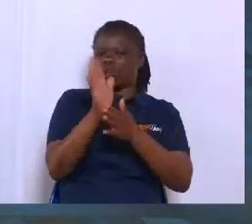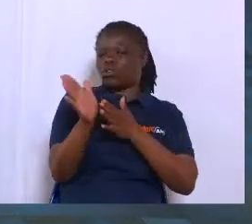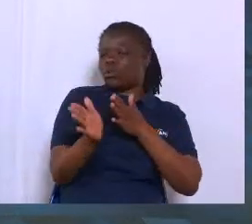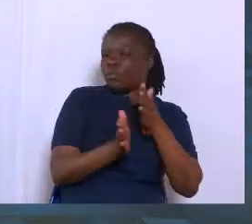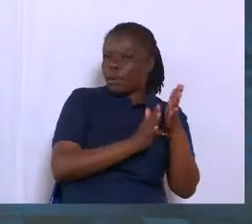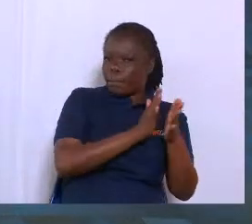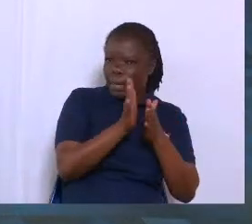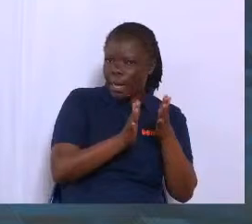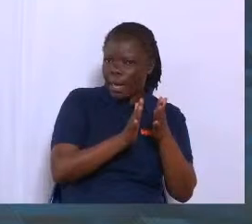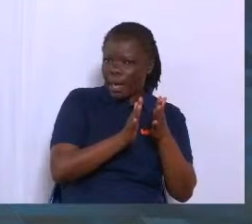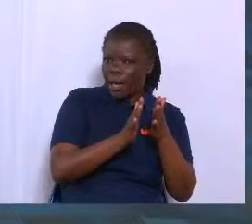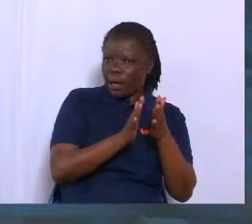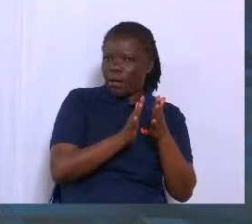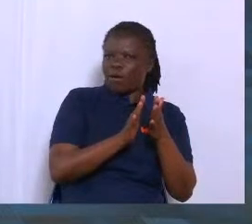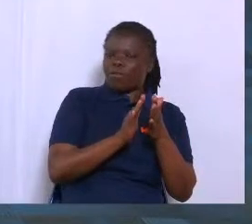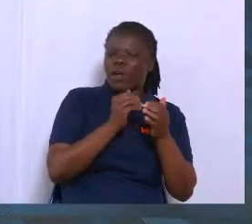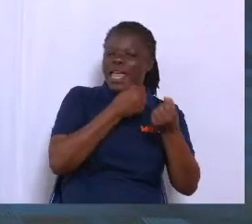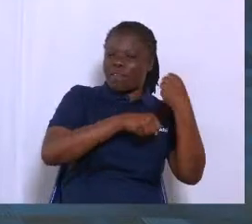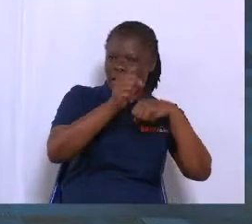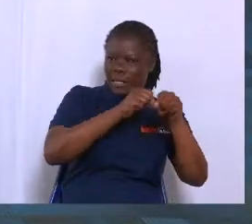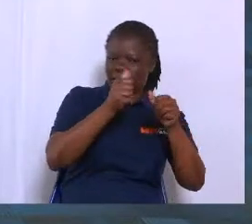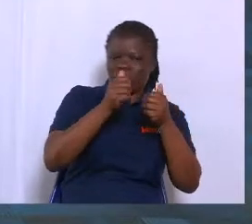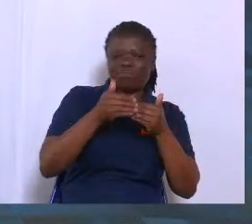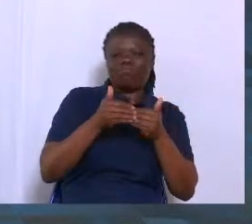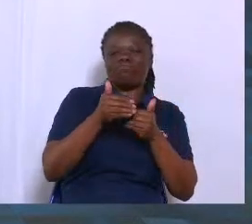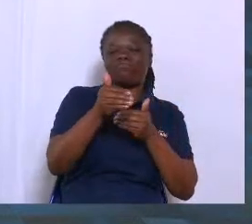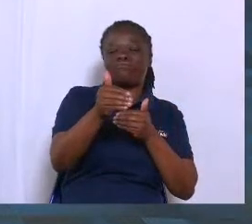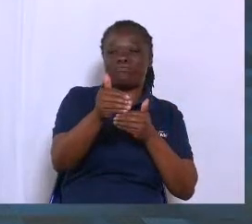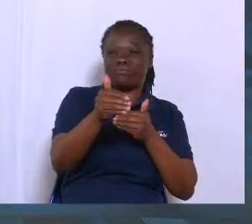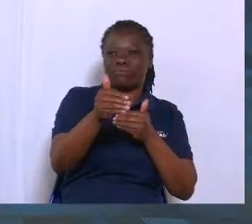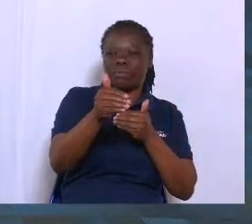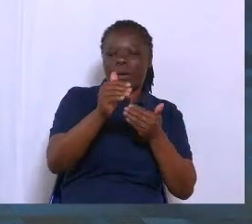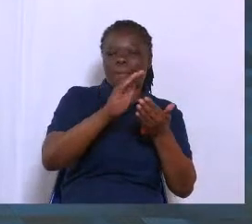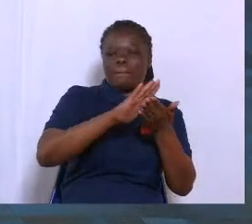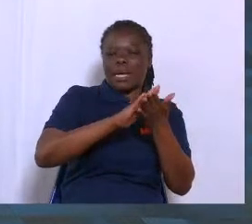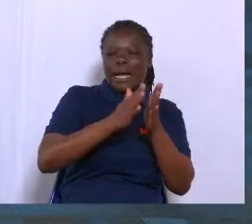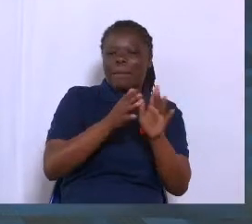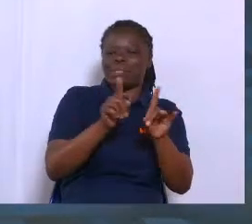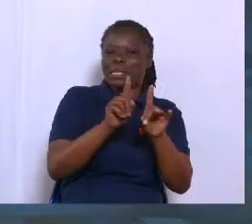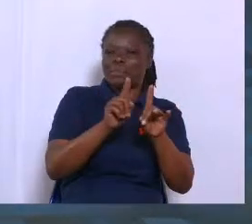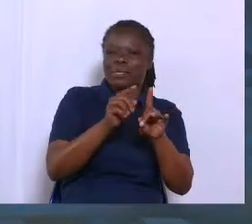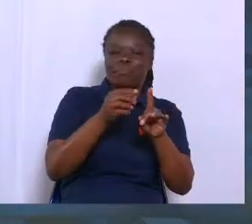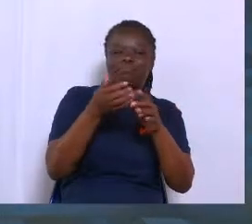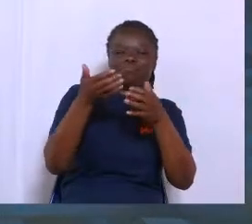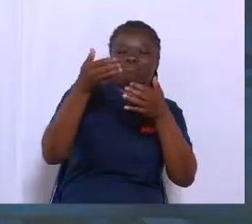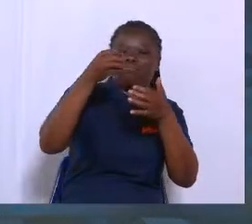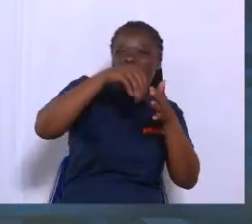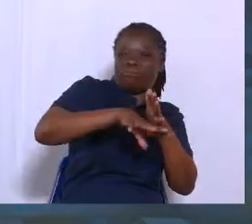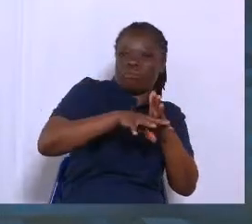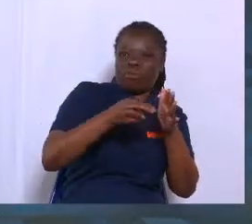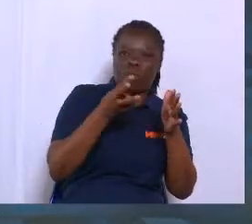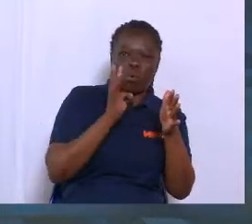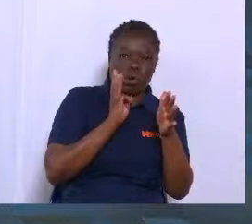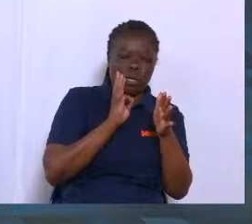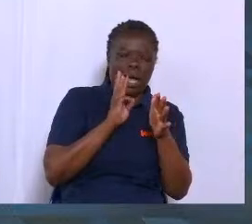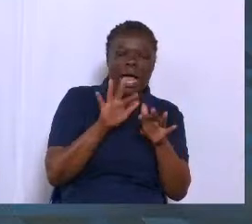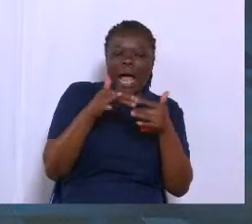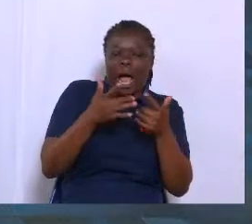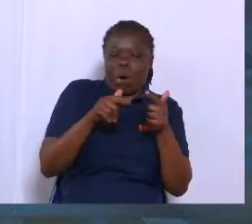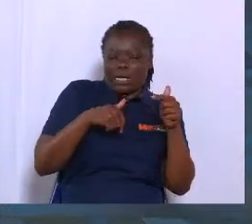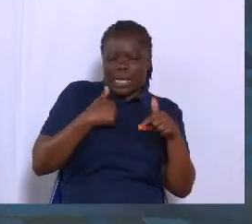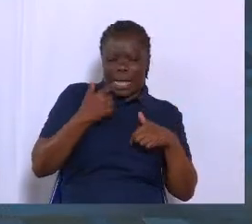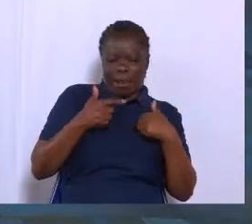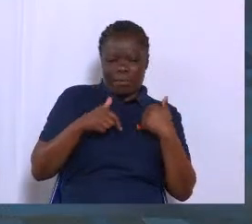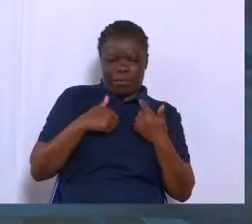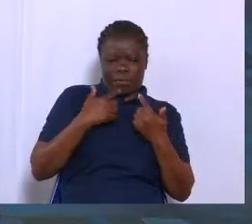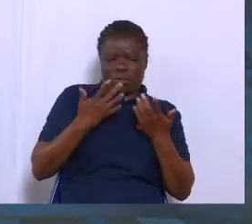prepare for the events that are soon to come upon our world. How then shall we live? How